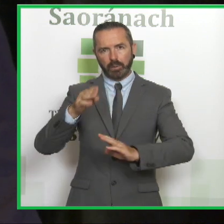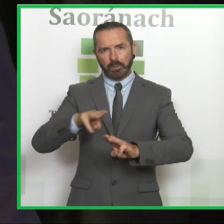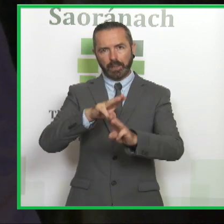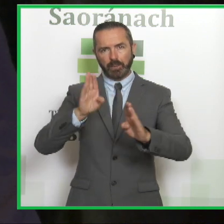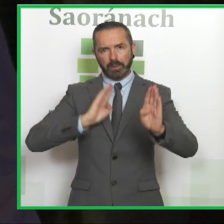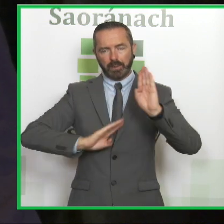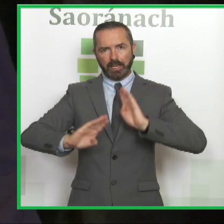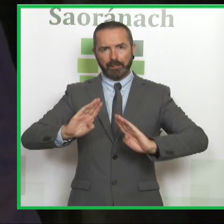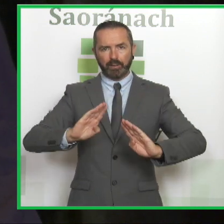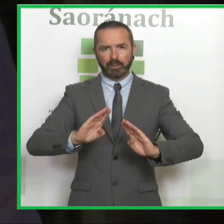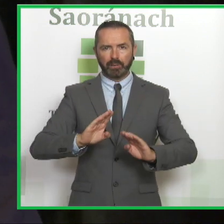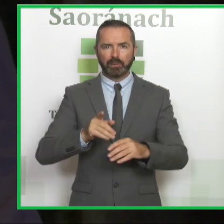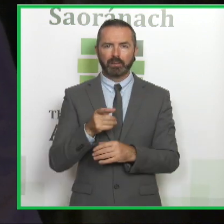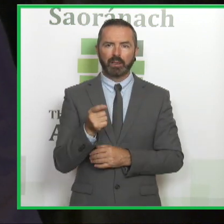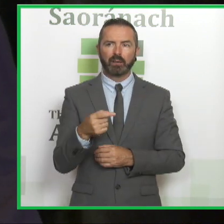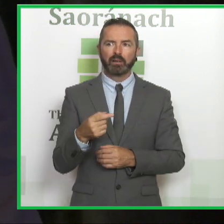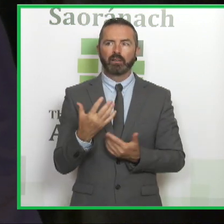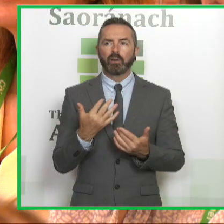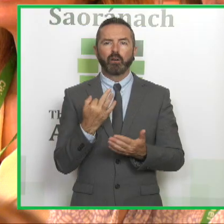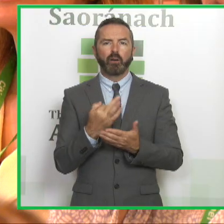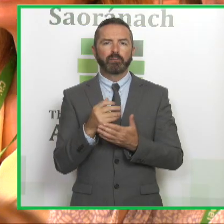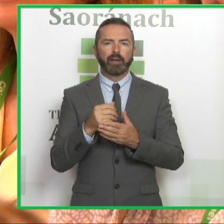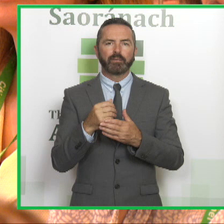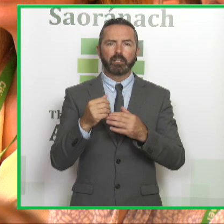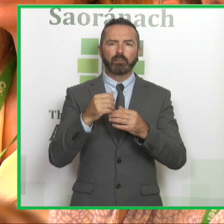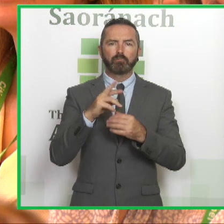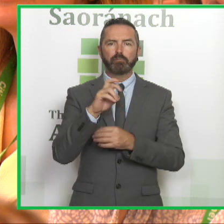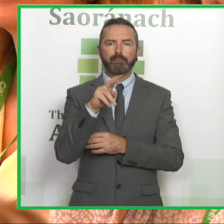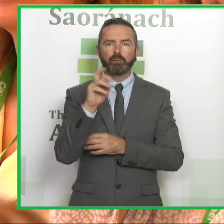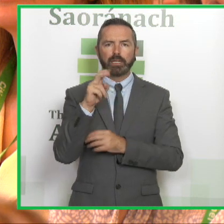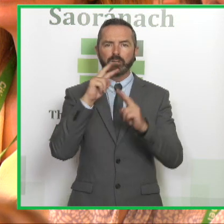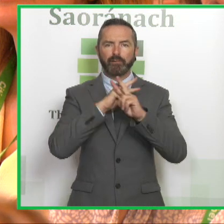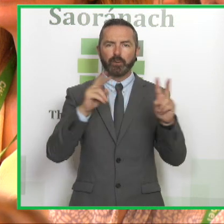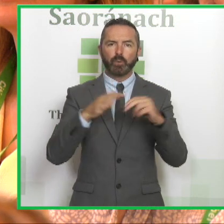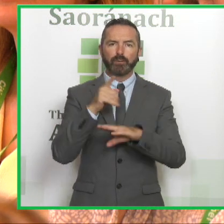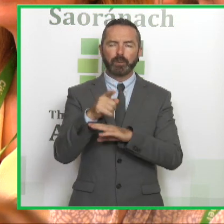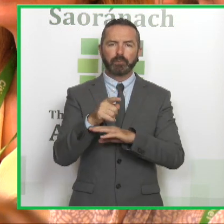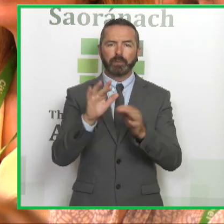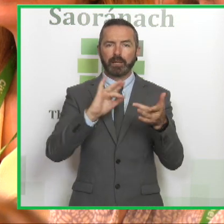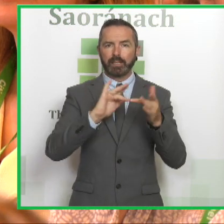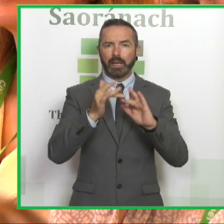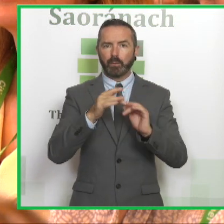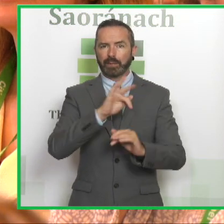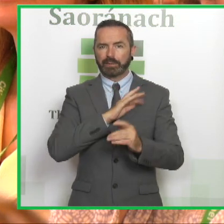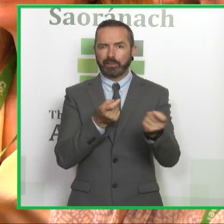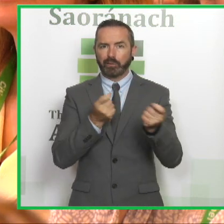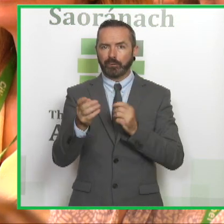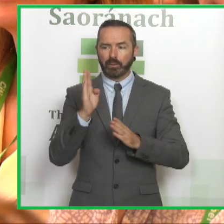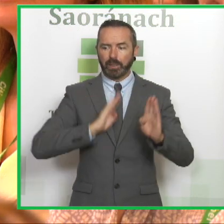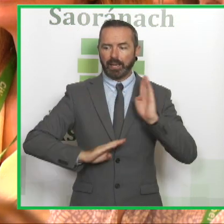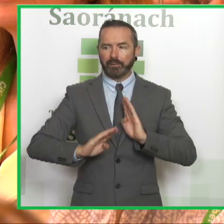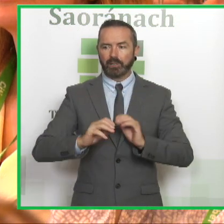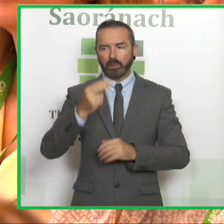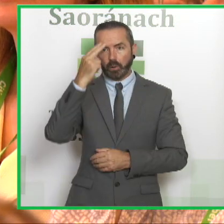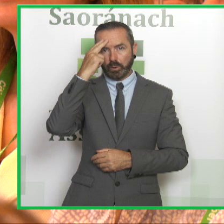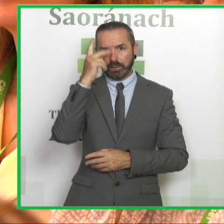lives. They almost have a reverential view of him. And residents and network members self-govern their behaviour. Understandably, they